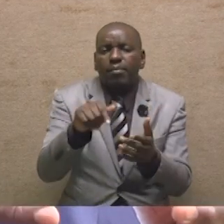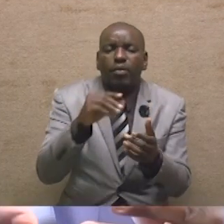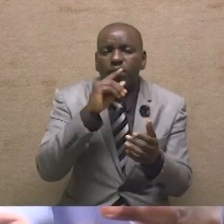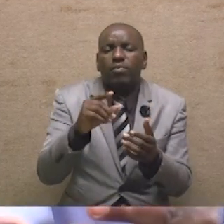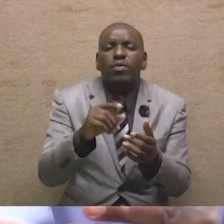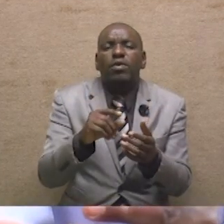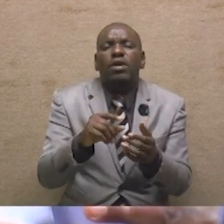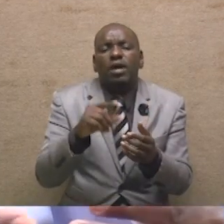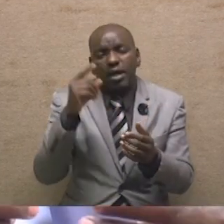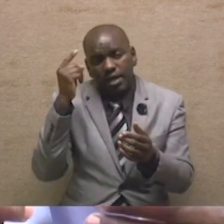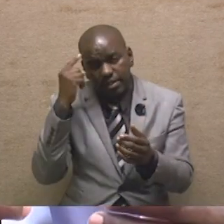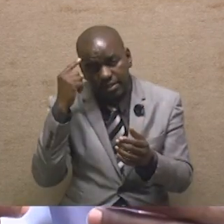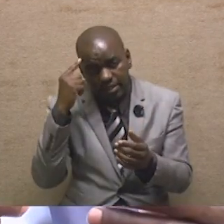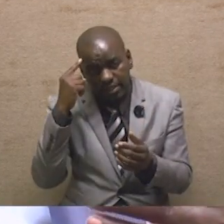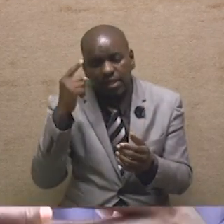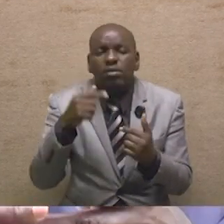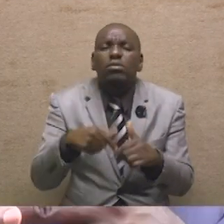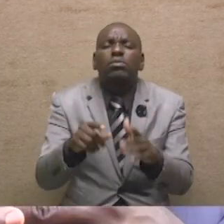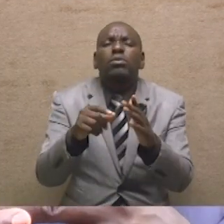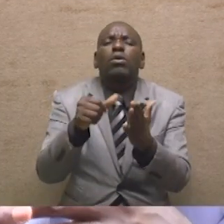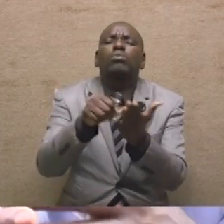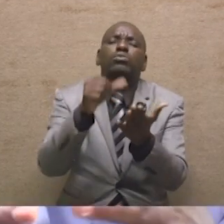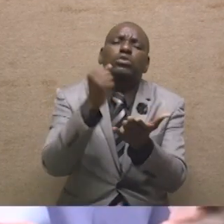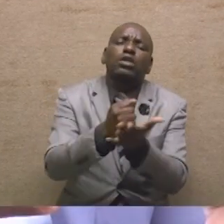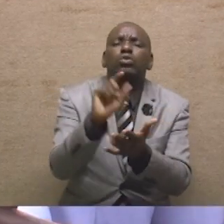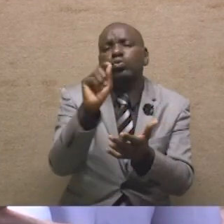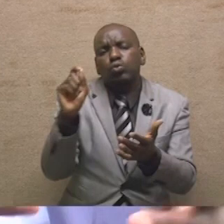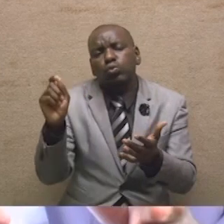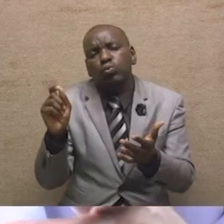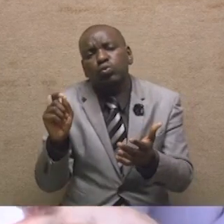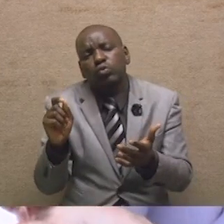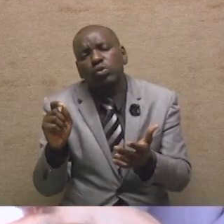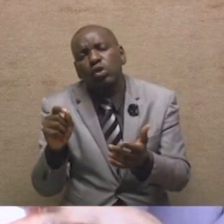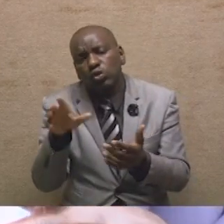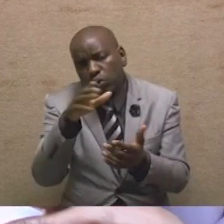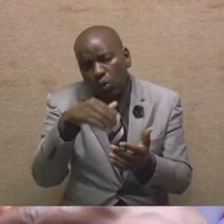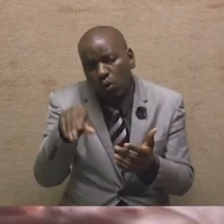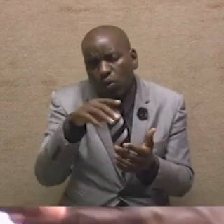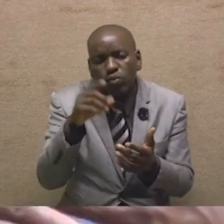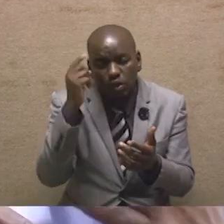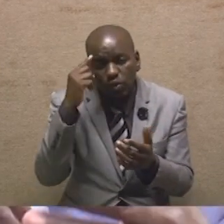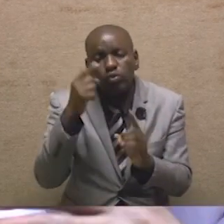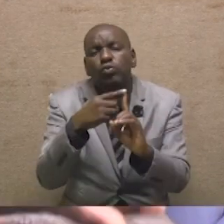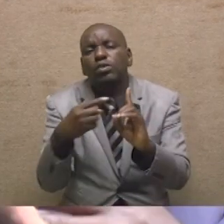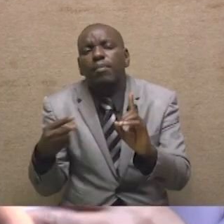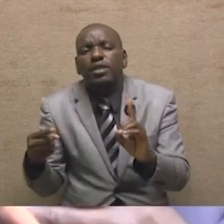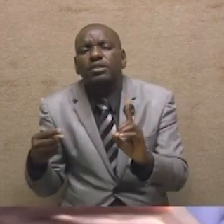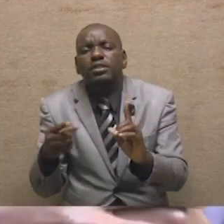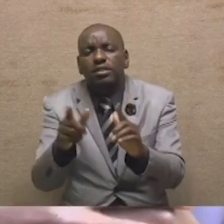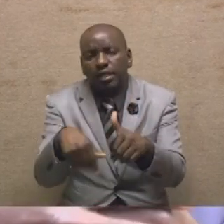the anticipation is that registered schools or schools that are known to the ministry would end up